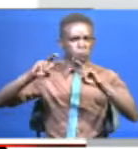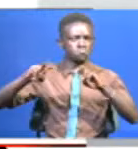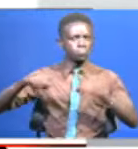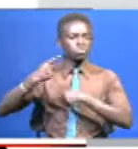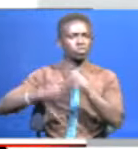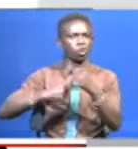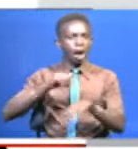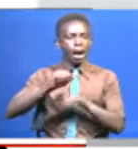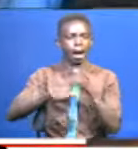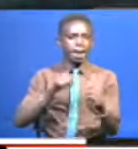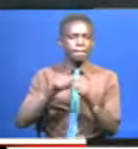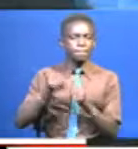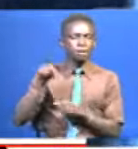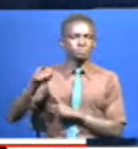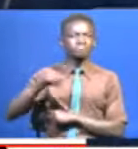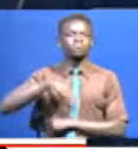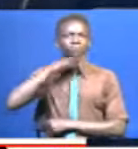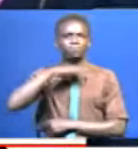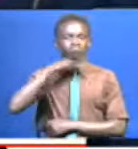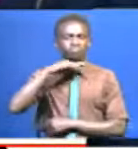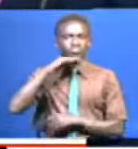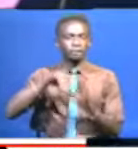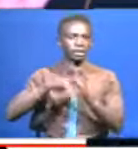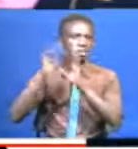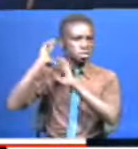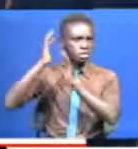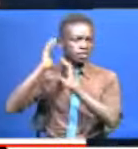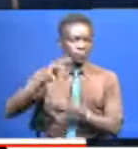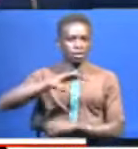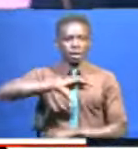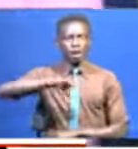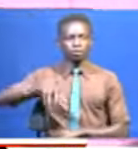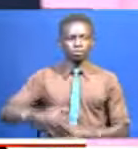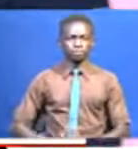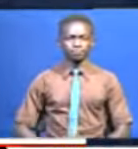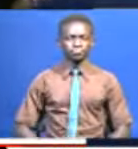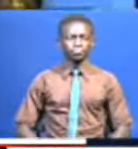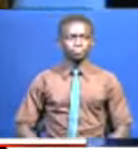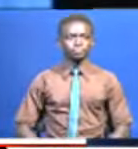in Kilifi County. For Easy Friday from Mombasa County, I am Anne Mboro.